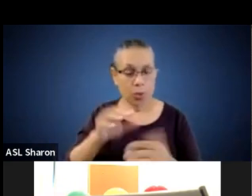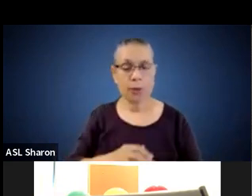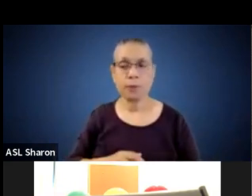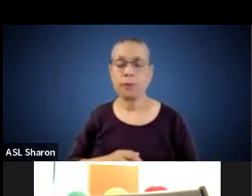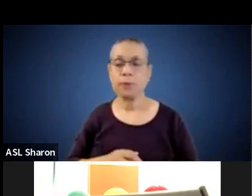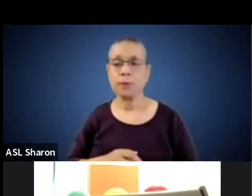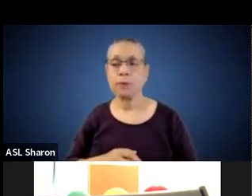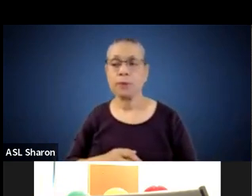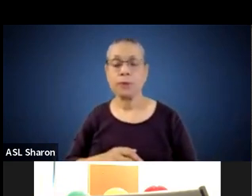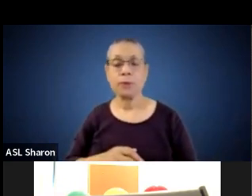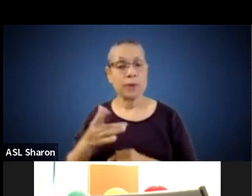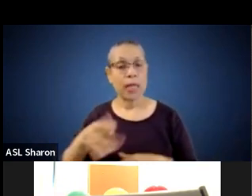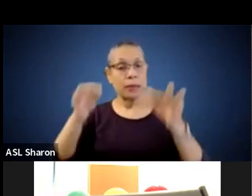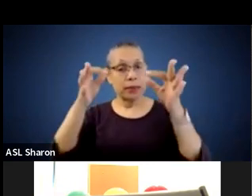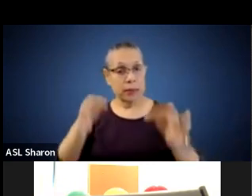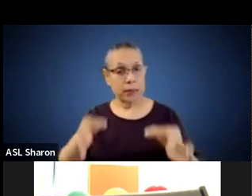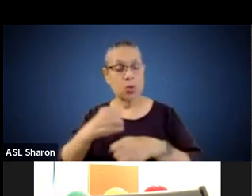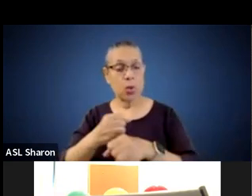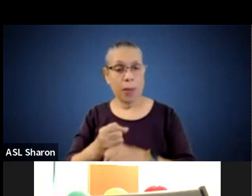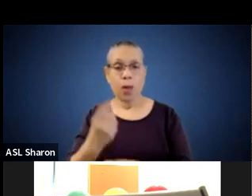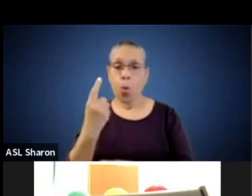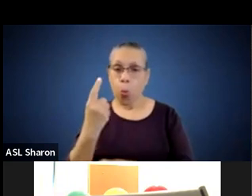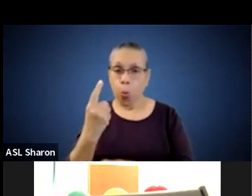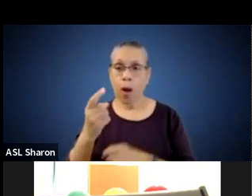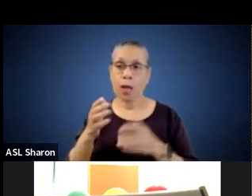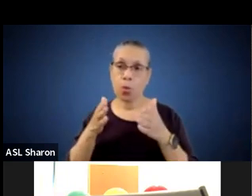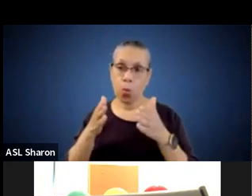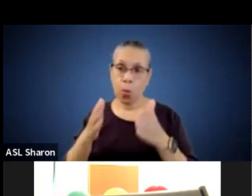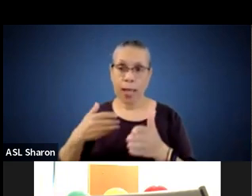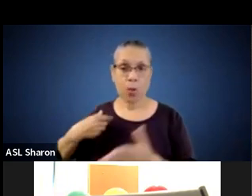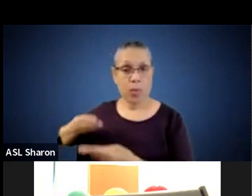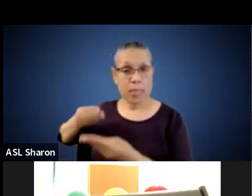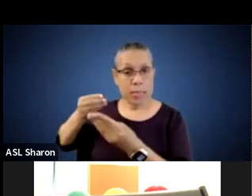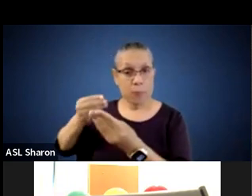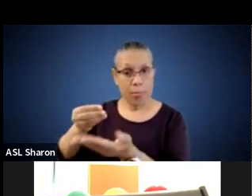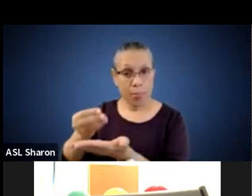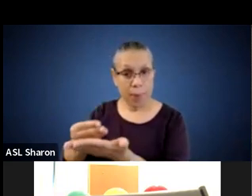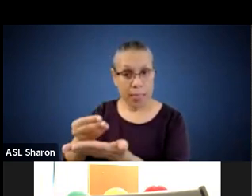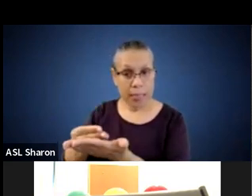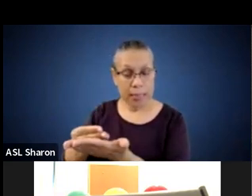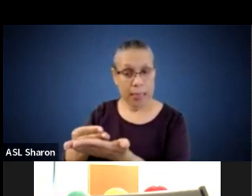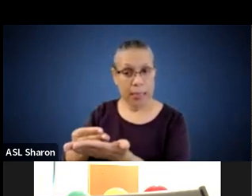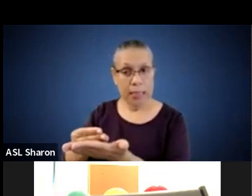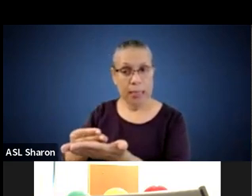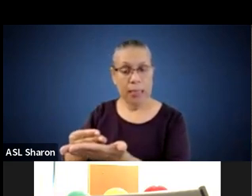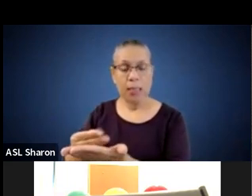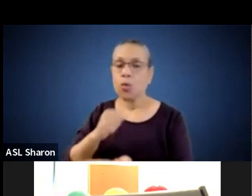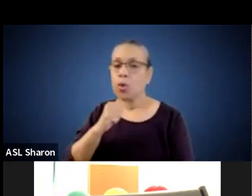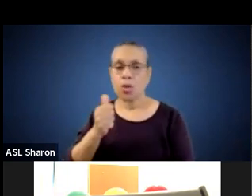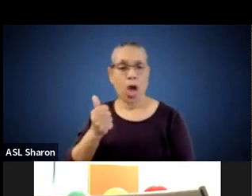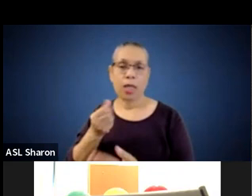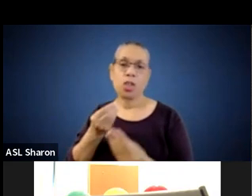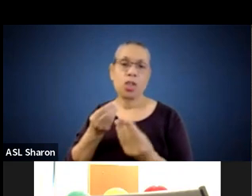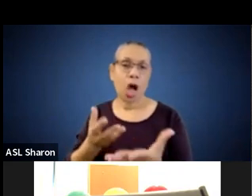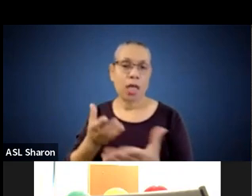that the way this one way that this District was spending it was not forcing a lot of change